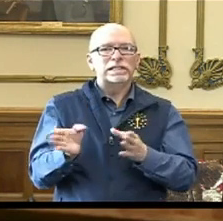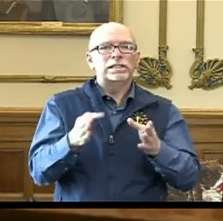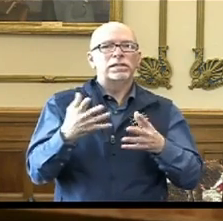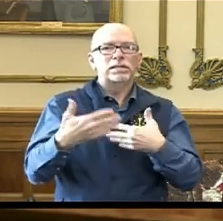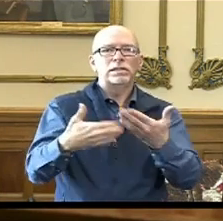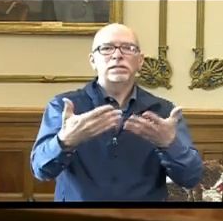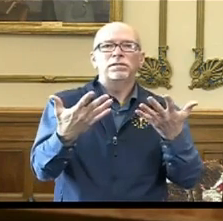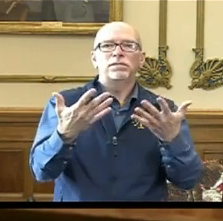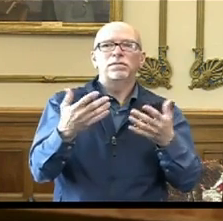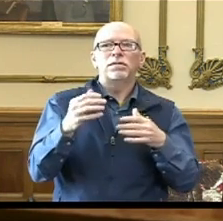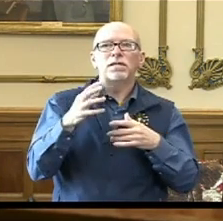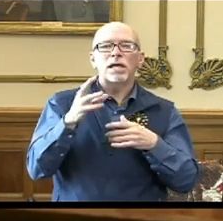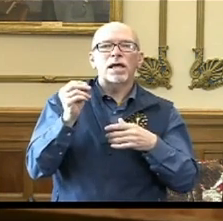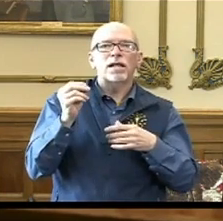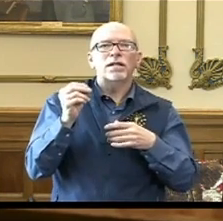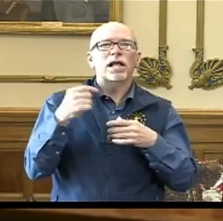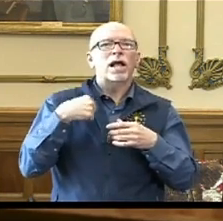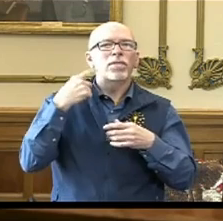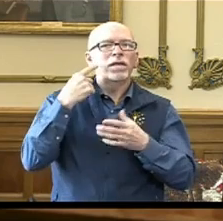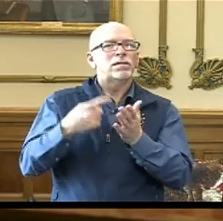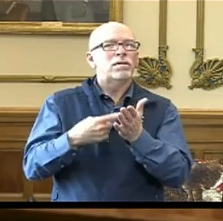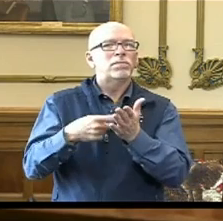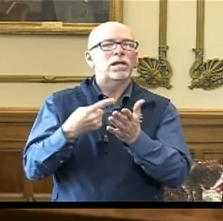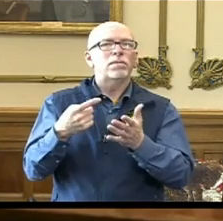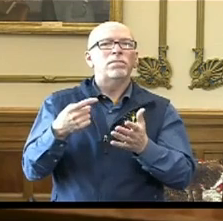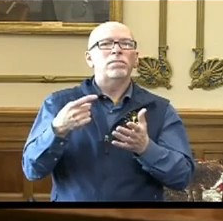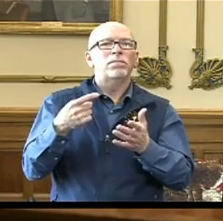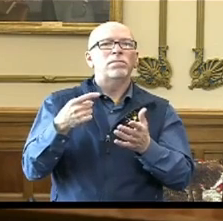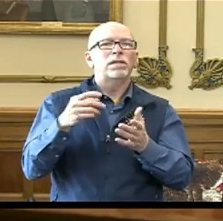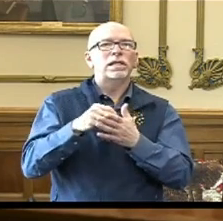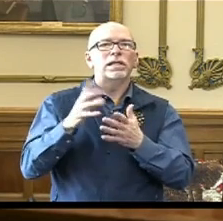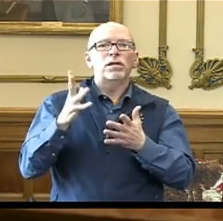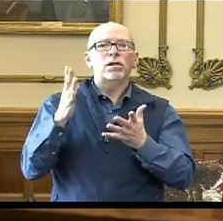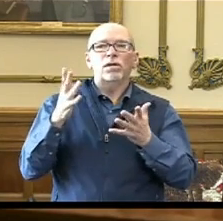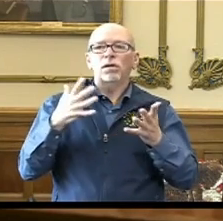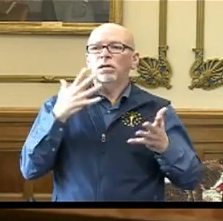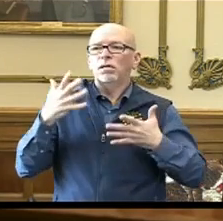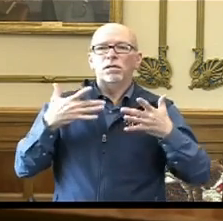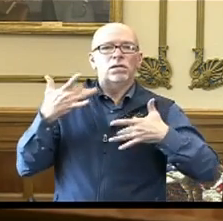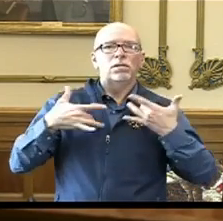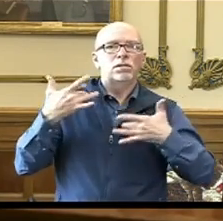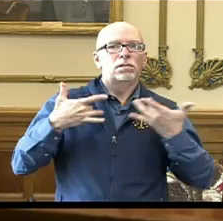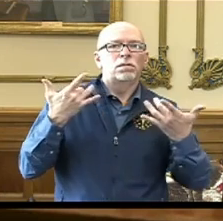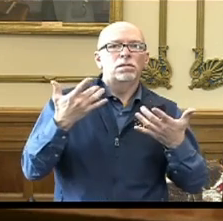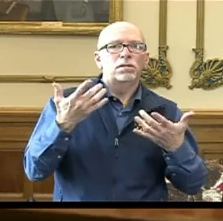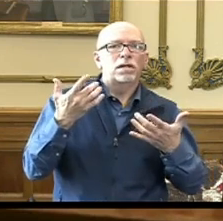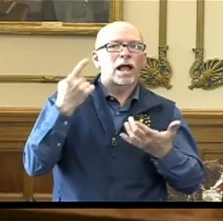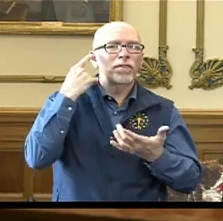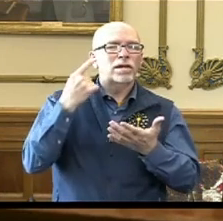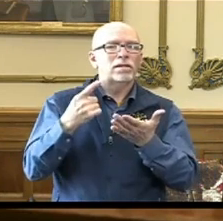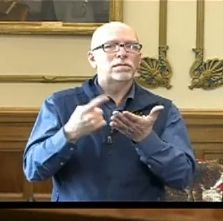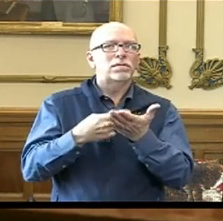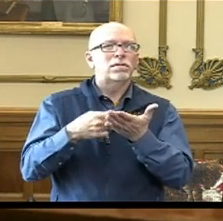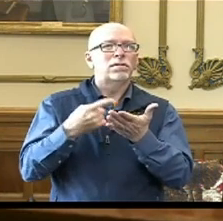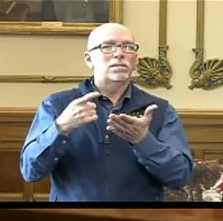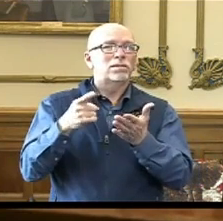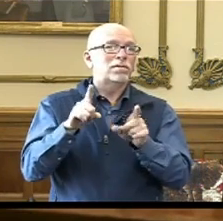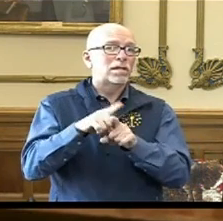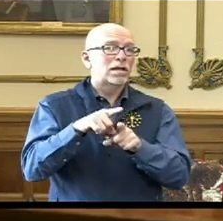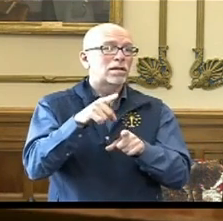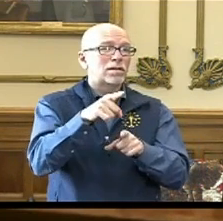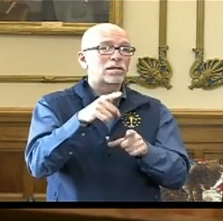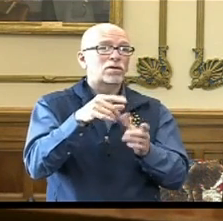next act. And I think sometimes in the exuberance of doing so, probably as often as